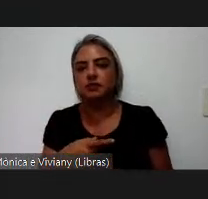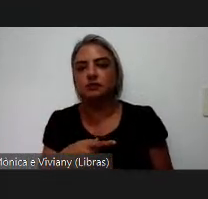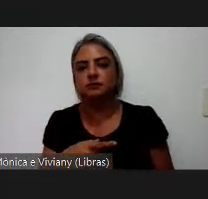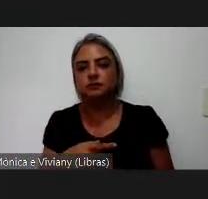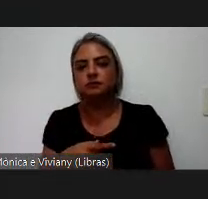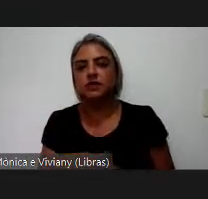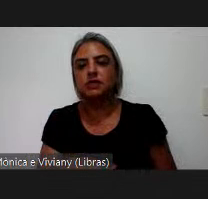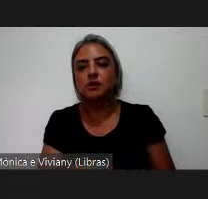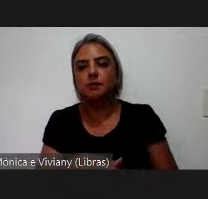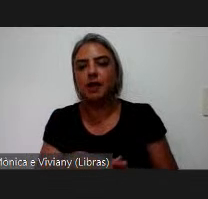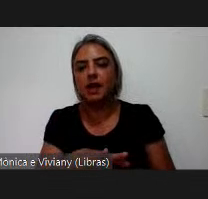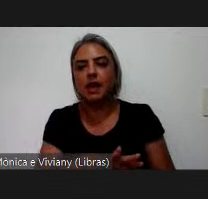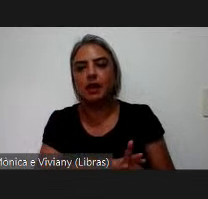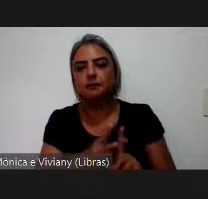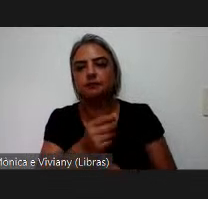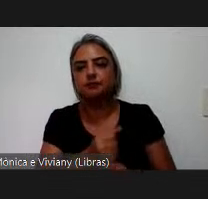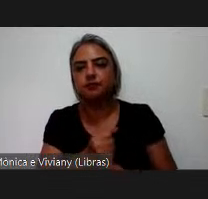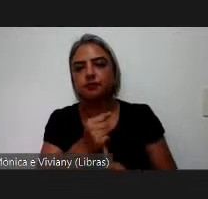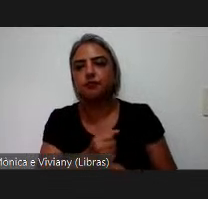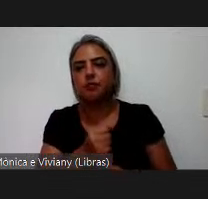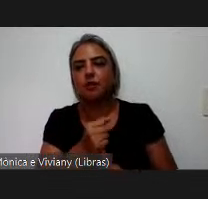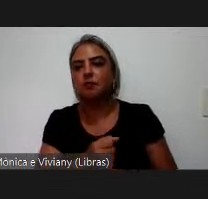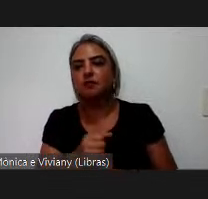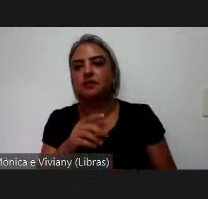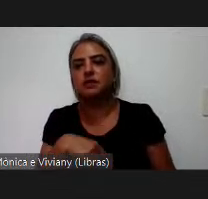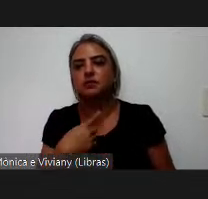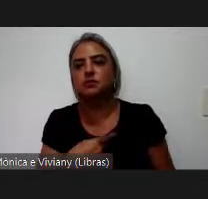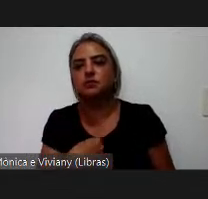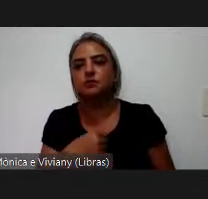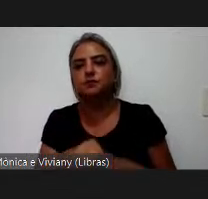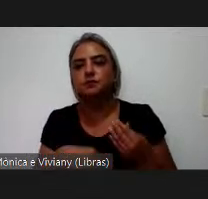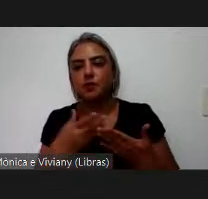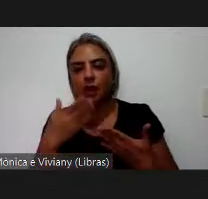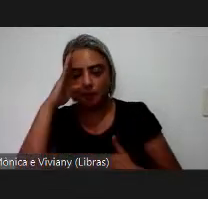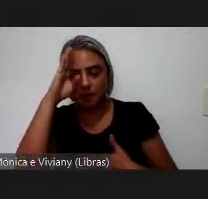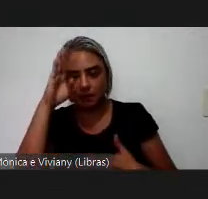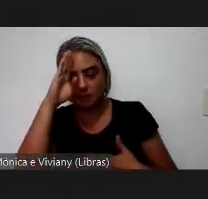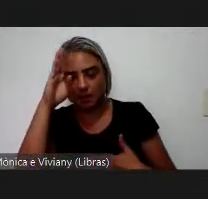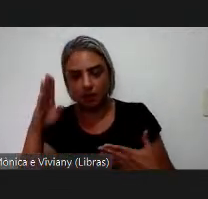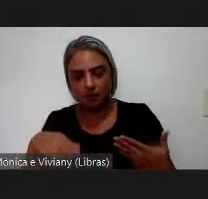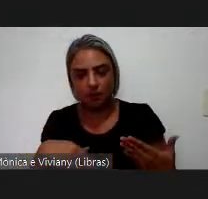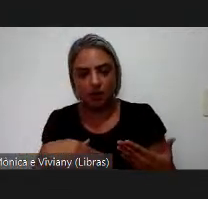complex and is passing through a lot of